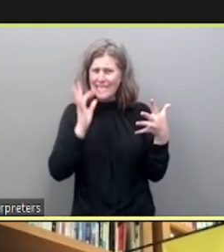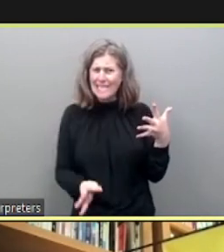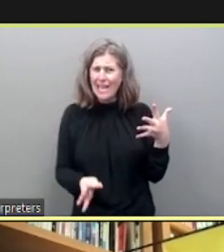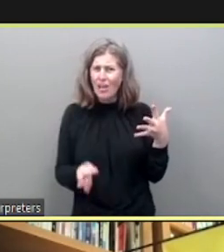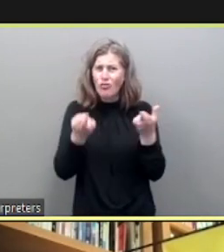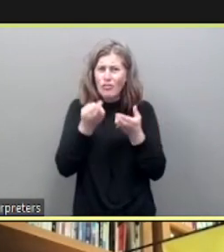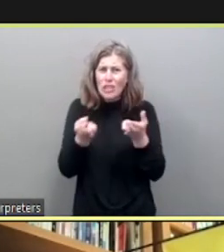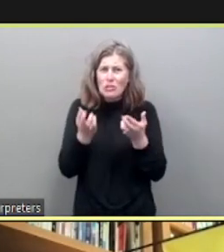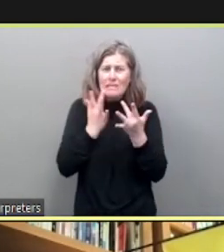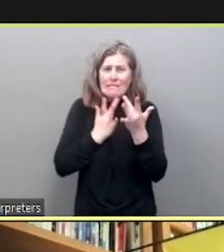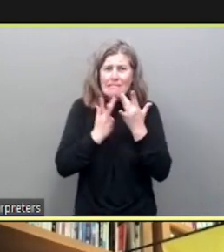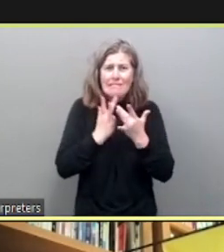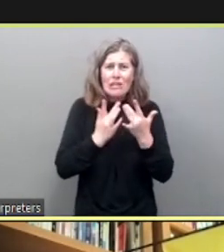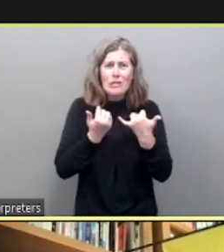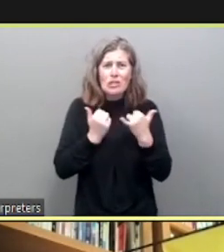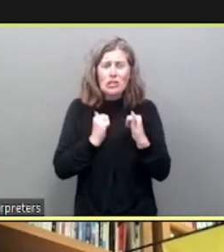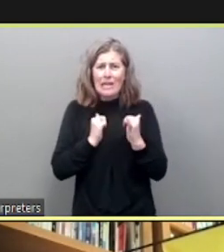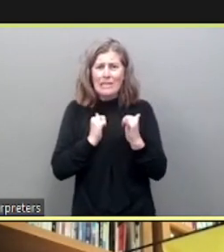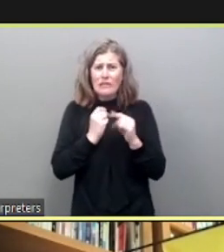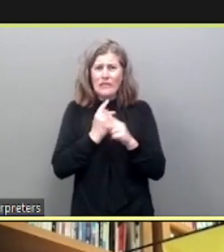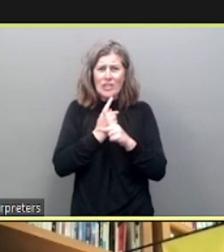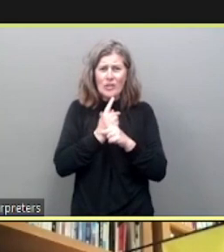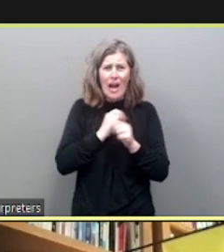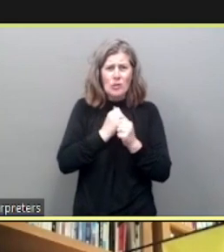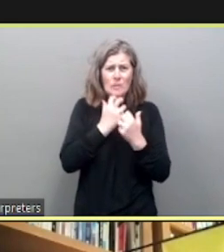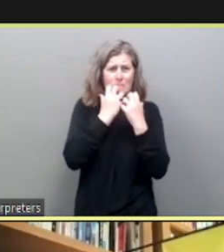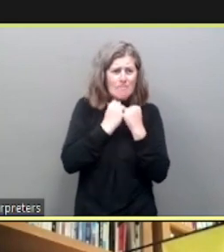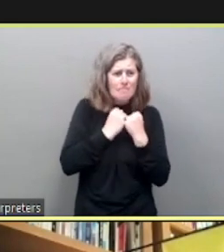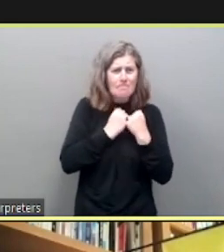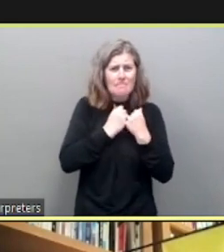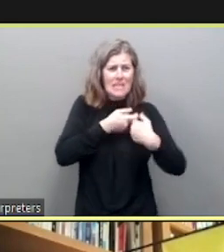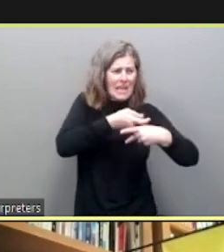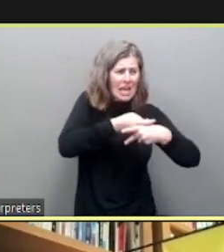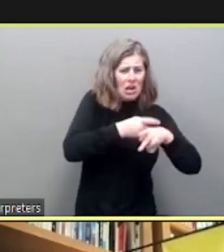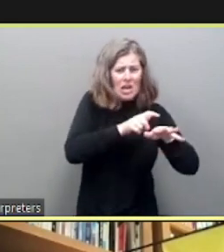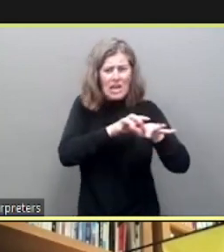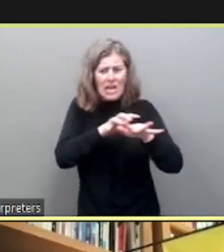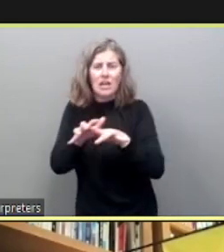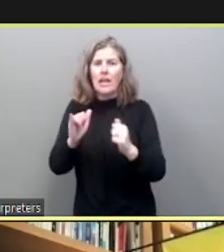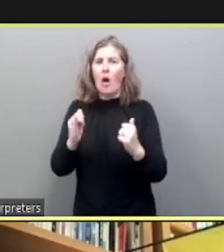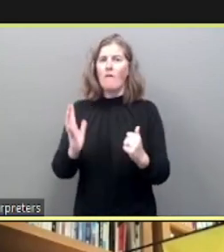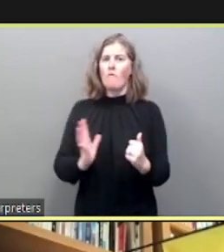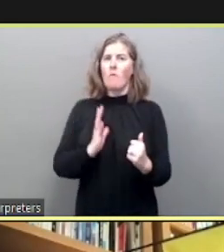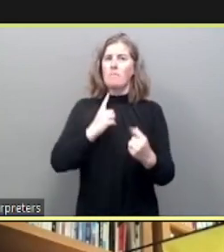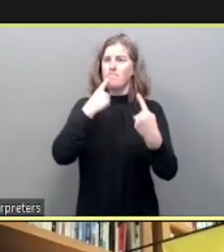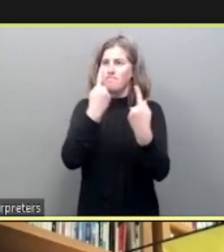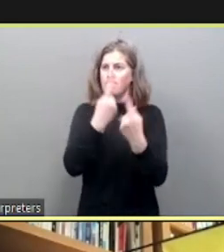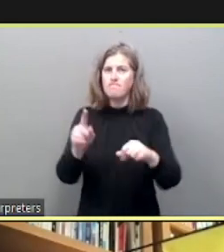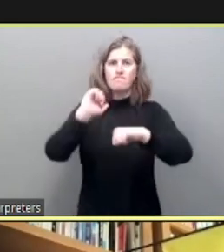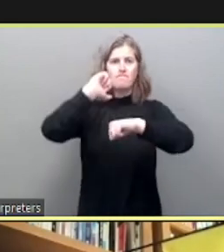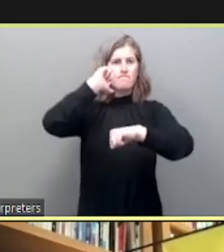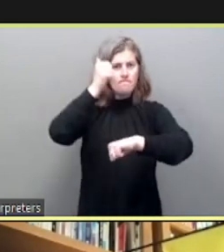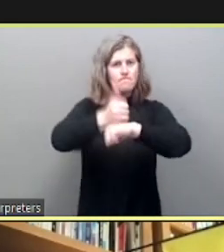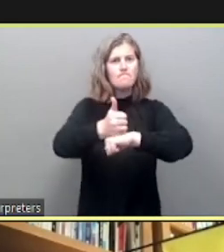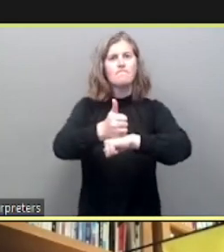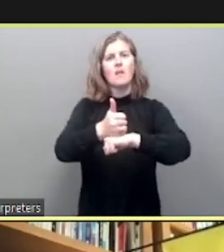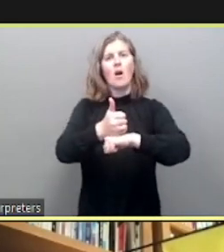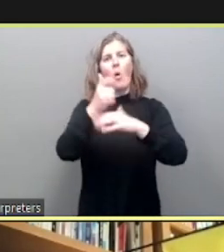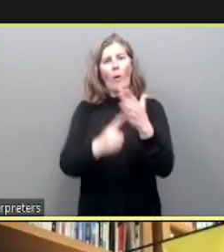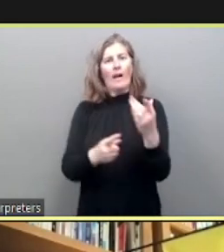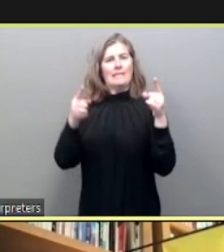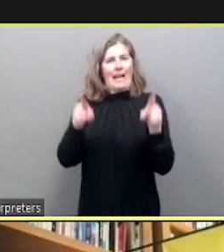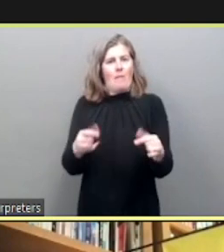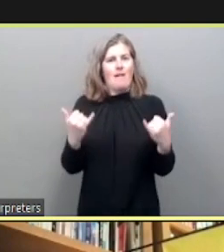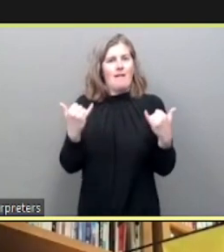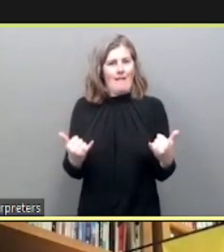scarce. We're trying to ration care. And so we're now formally declaring that that is what is going on